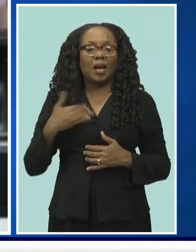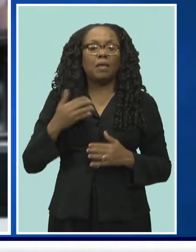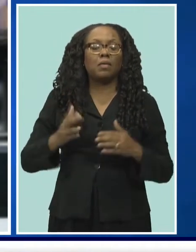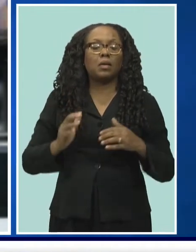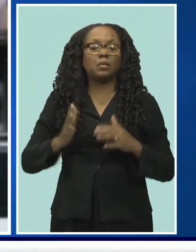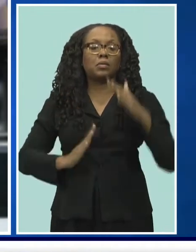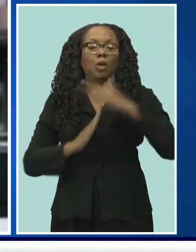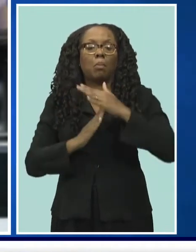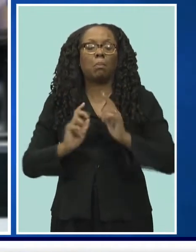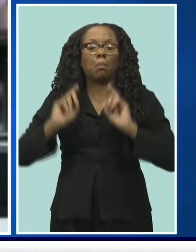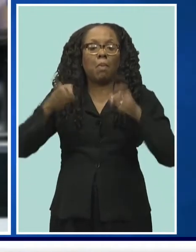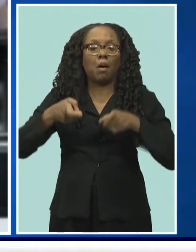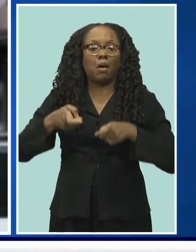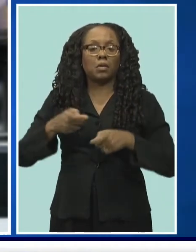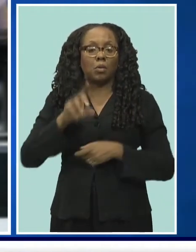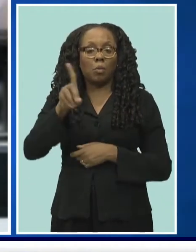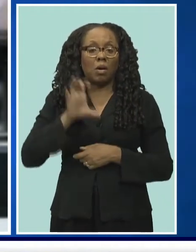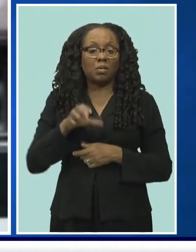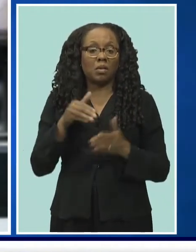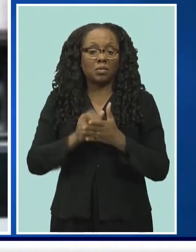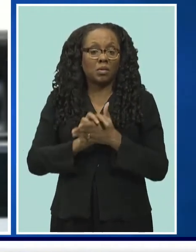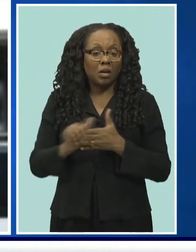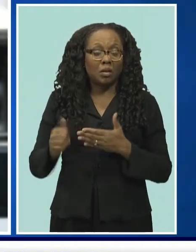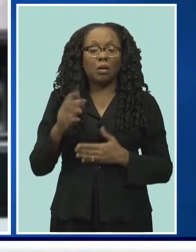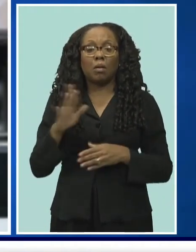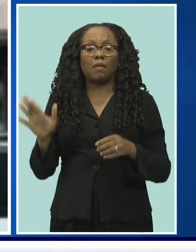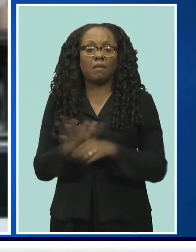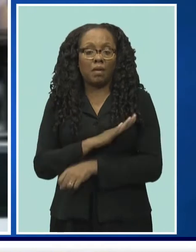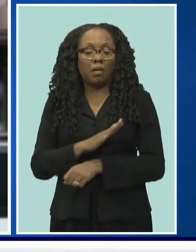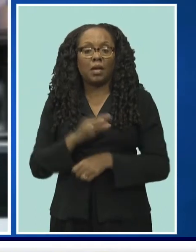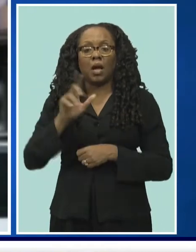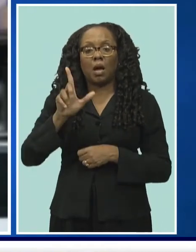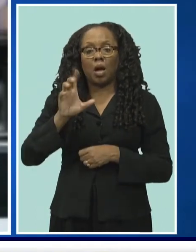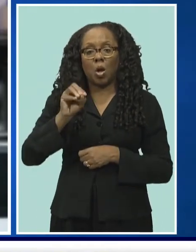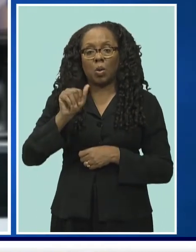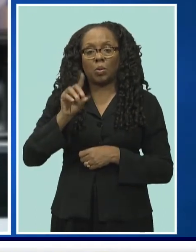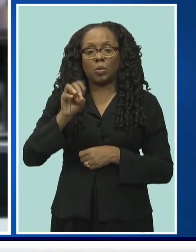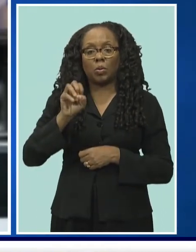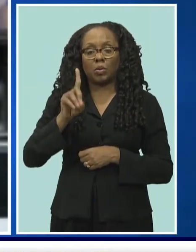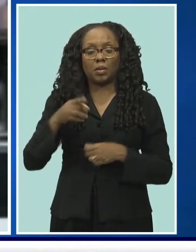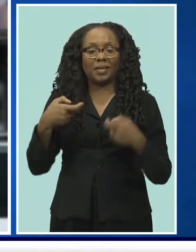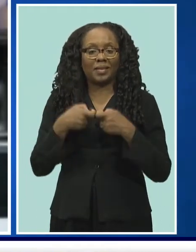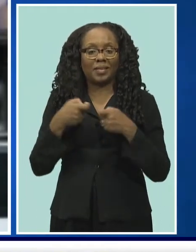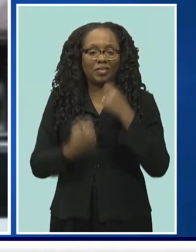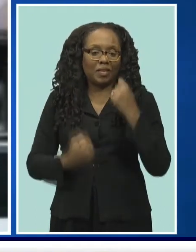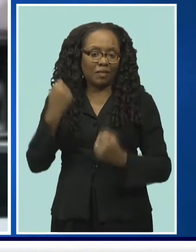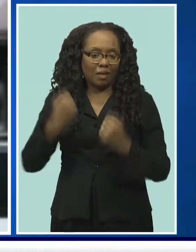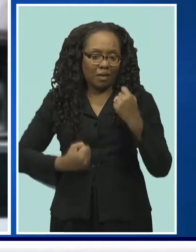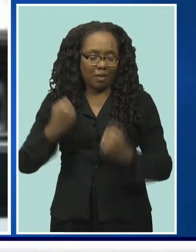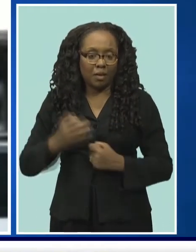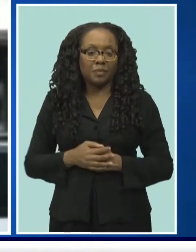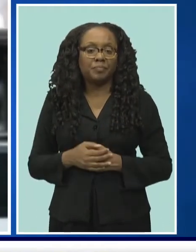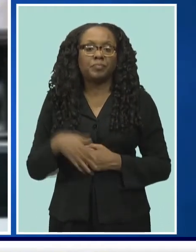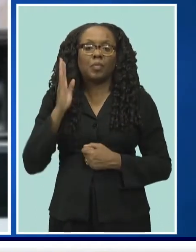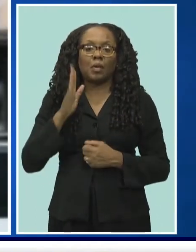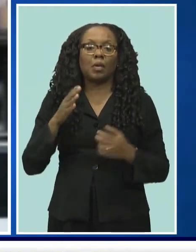be $100,000 or a fully loaded electric vehicle, in keeping with government's push to go green. There are also plans